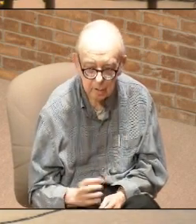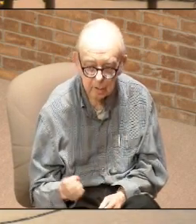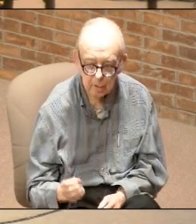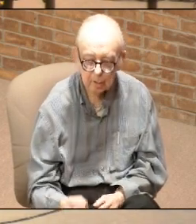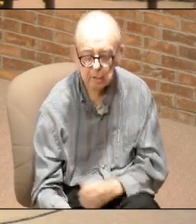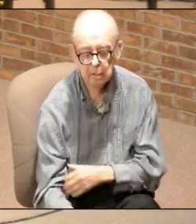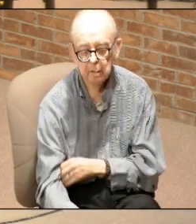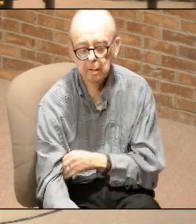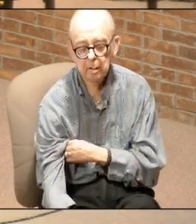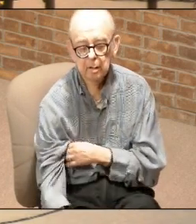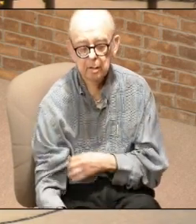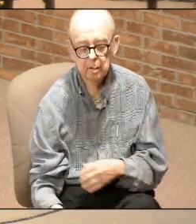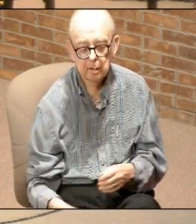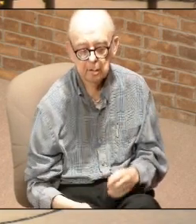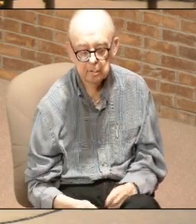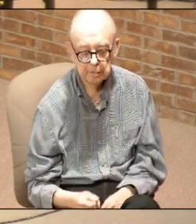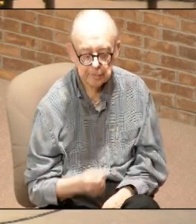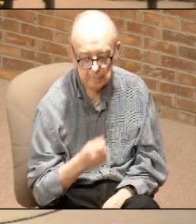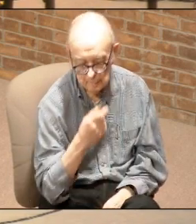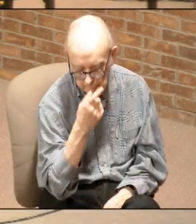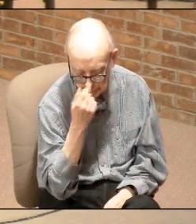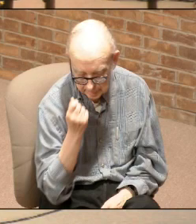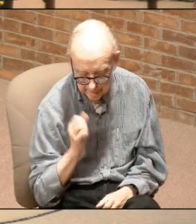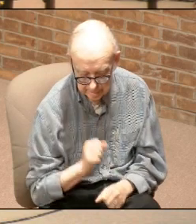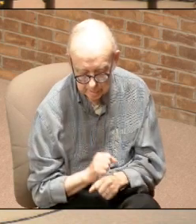and he was a black slave